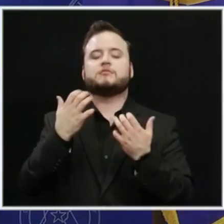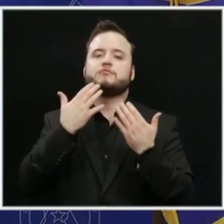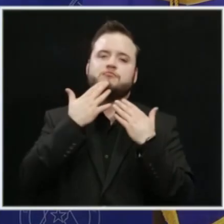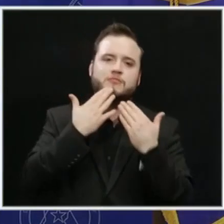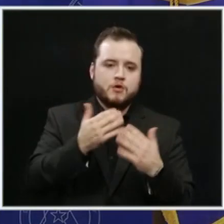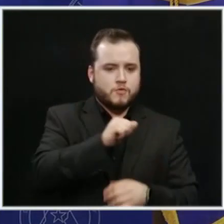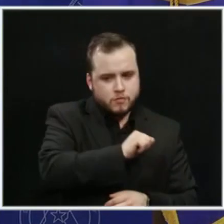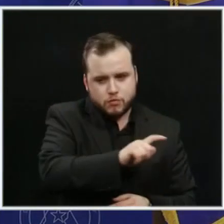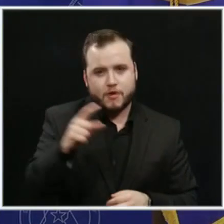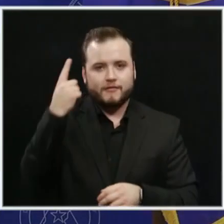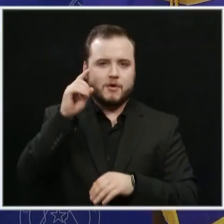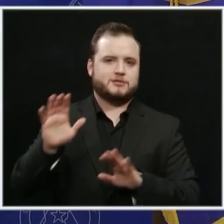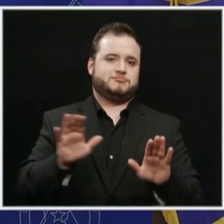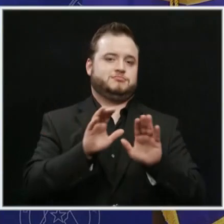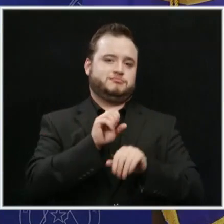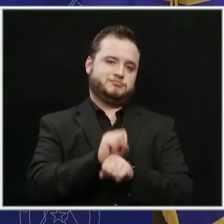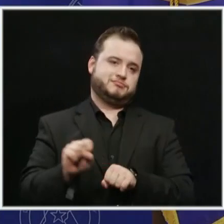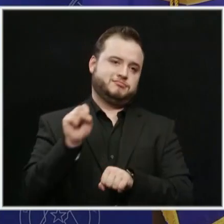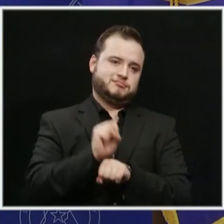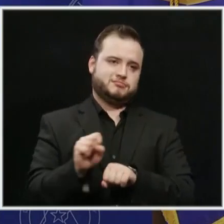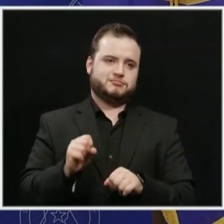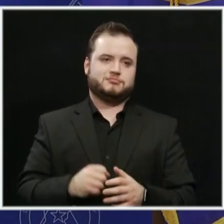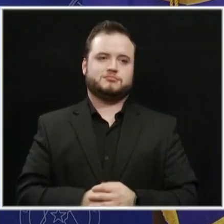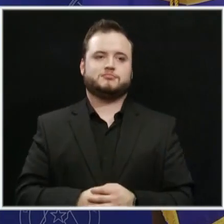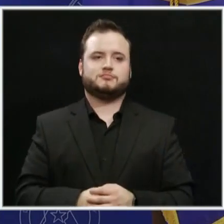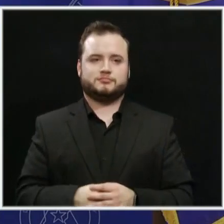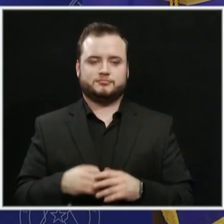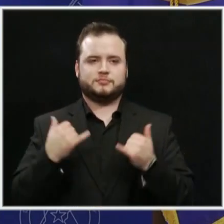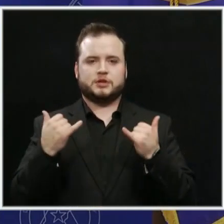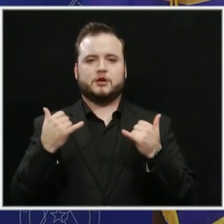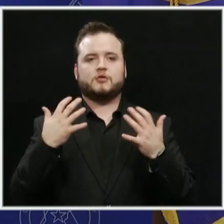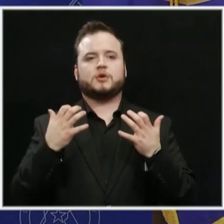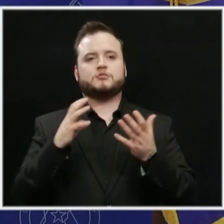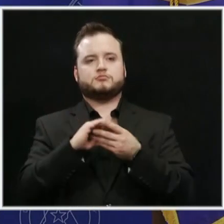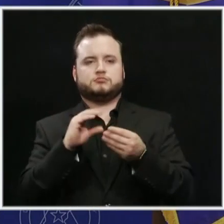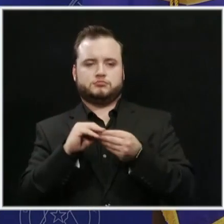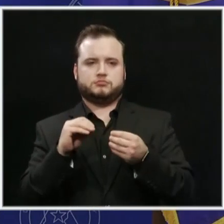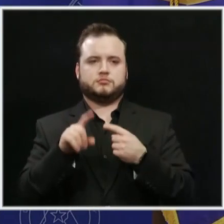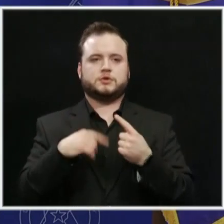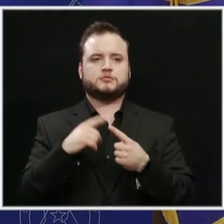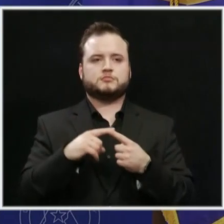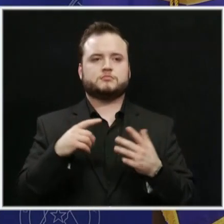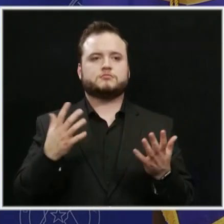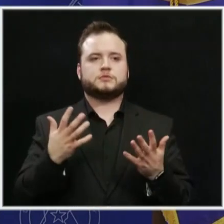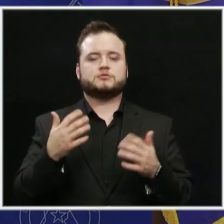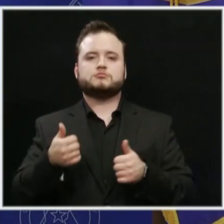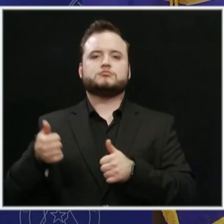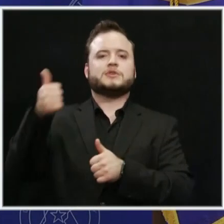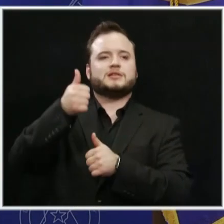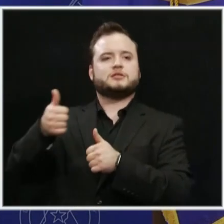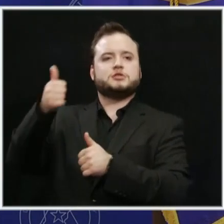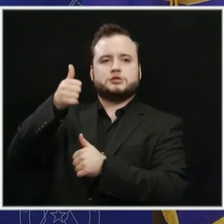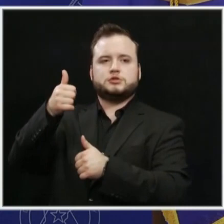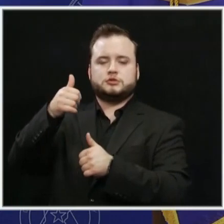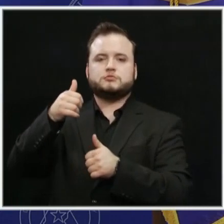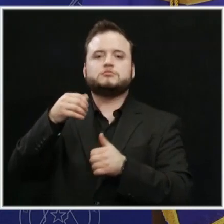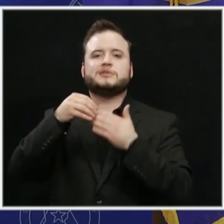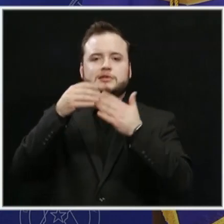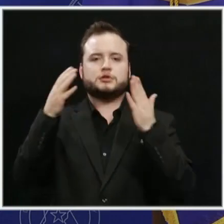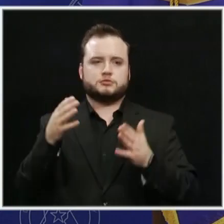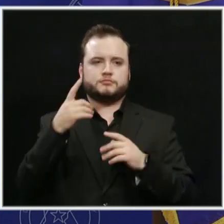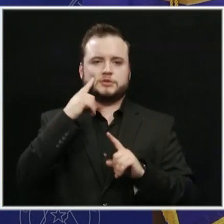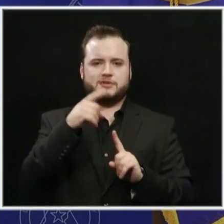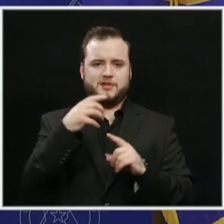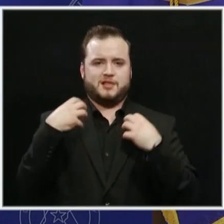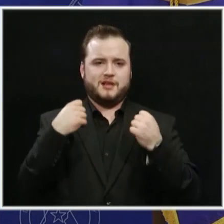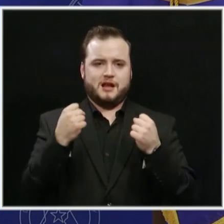Healthcare Coordination Center. That is a public-private partnership between Minnesota Hospital Association, our state agencies, the Minnesota